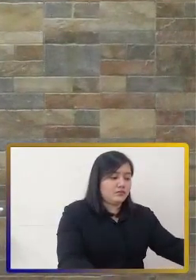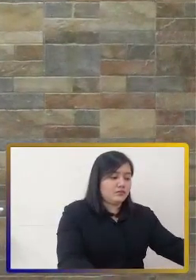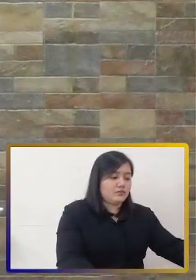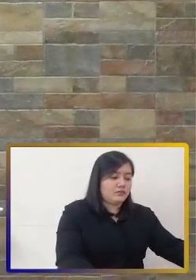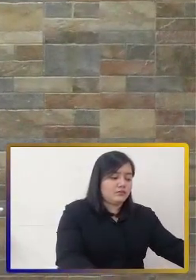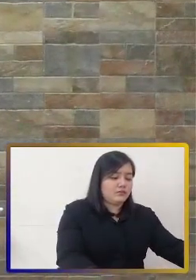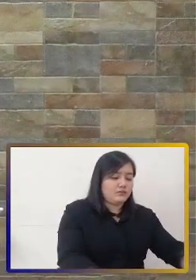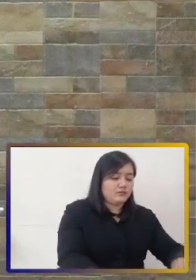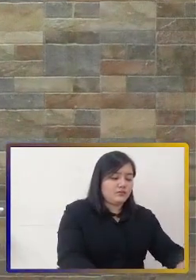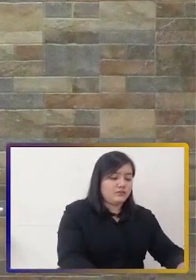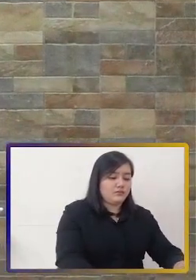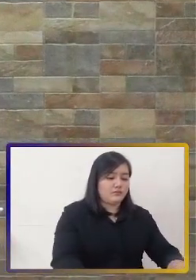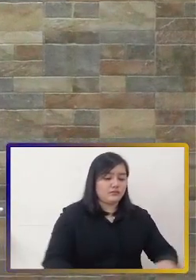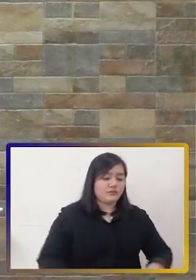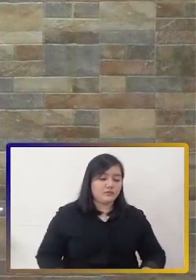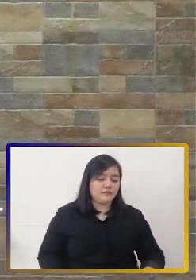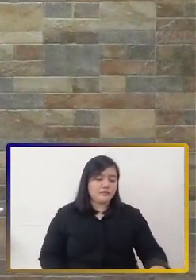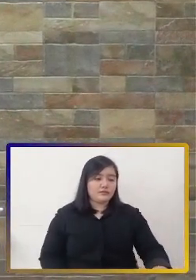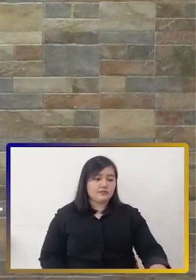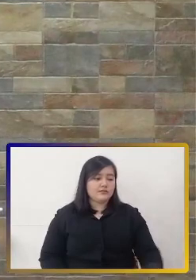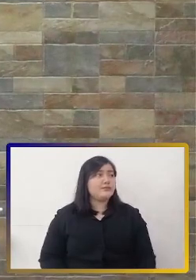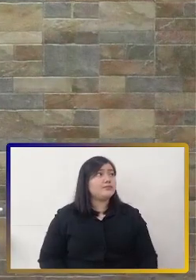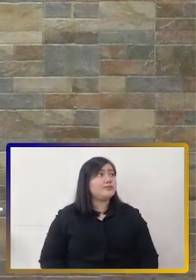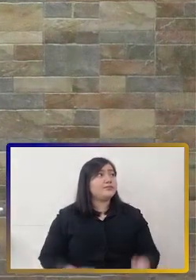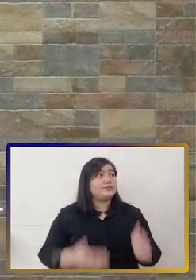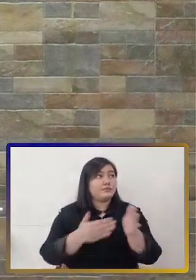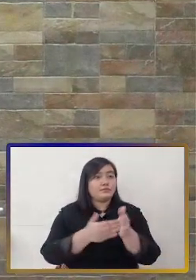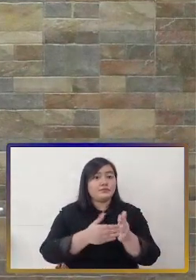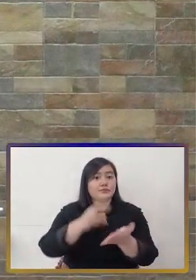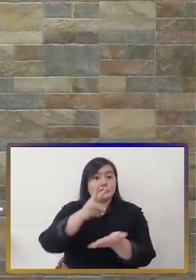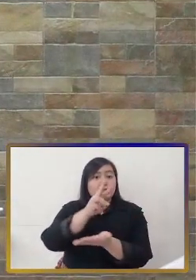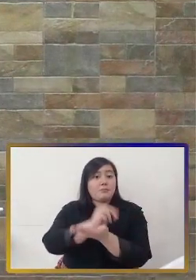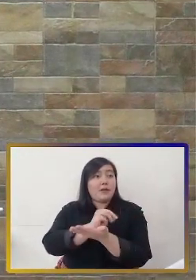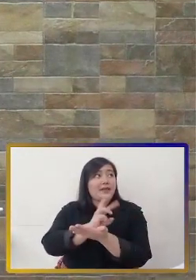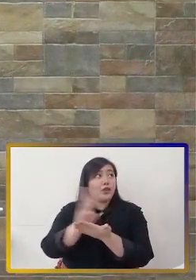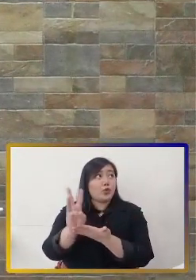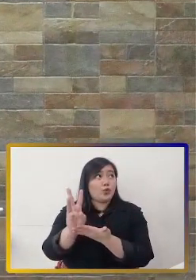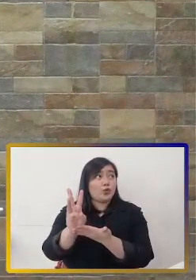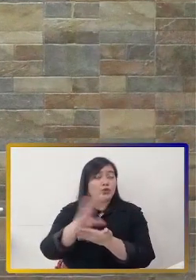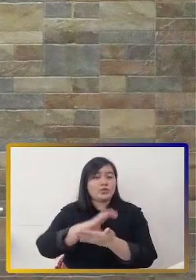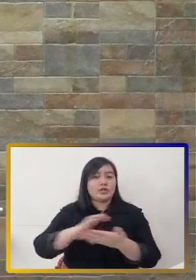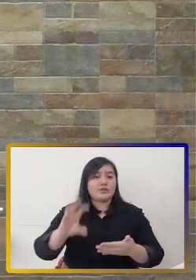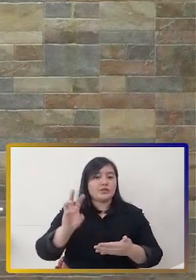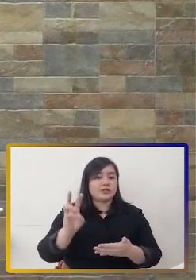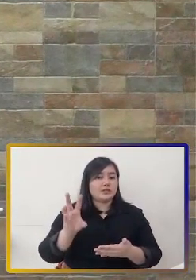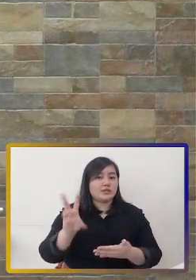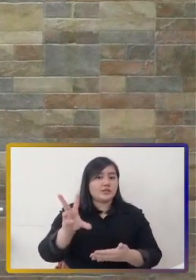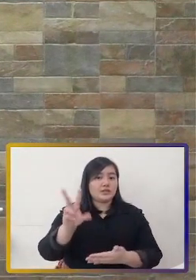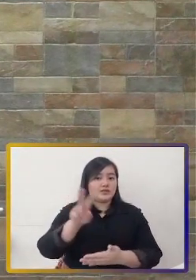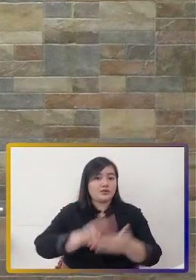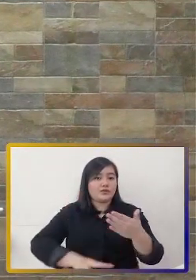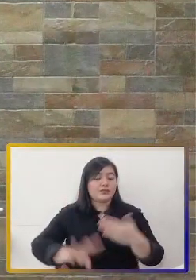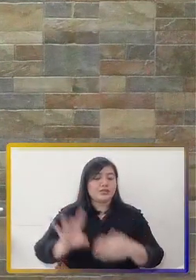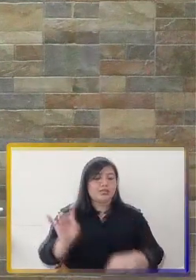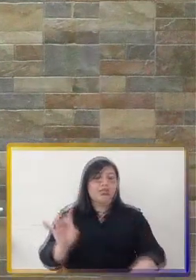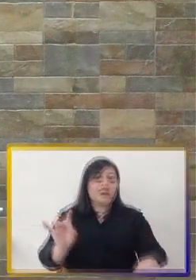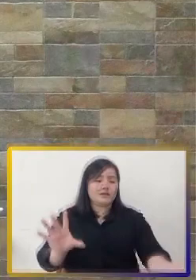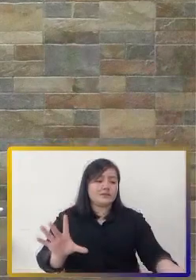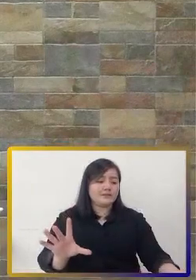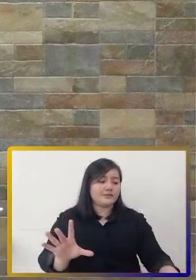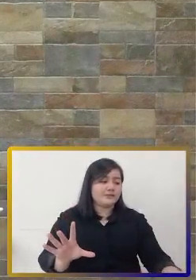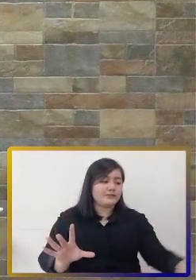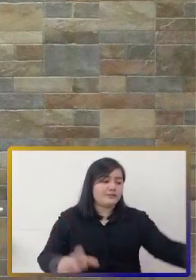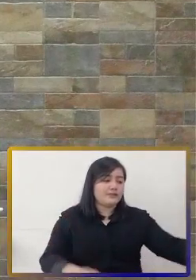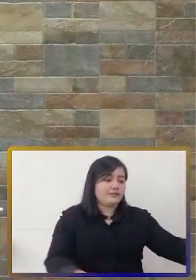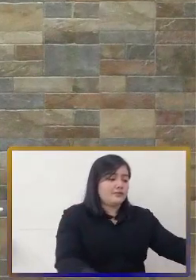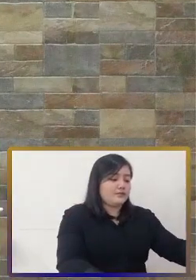Alright, are you there? Amen. Are you there? Amen. Alright, Matthew chapter 16, verse 18. Let's read